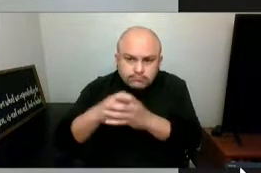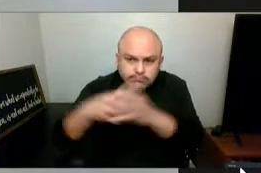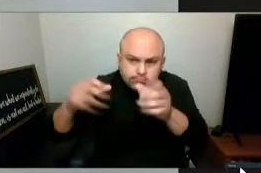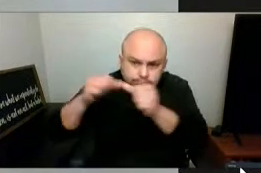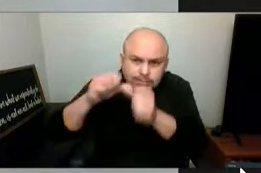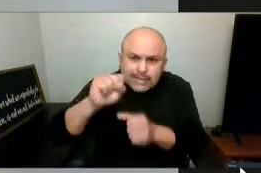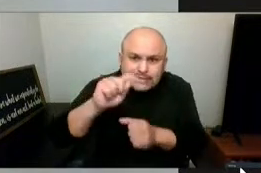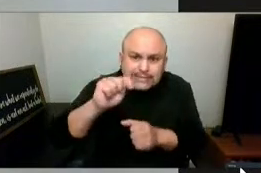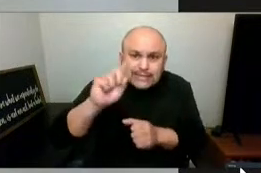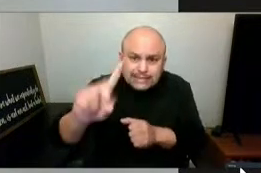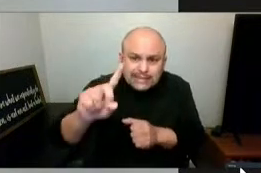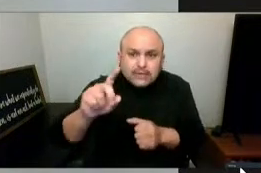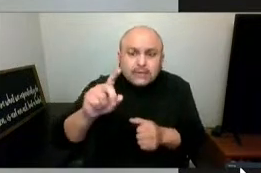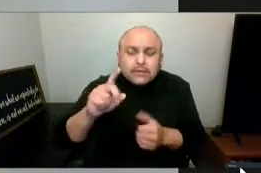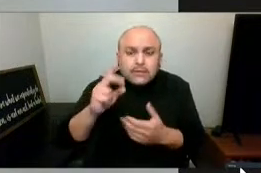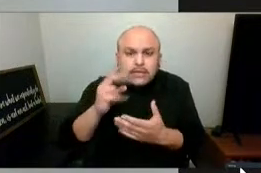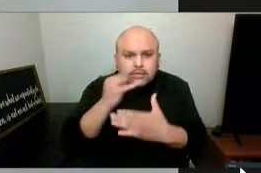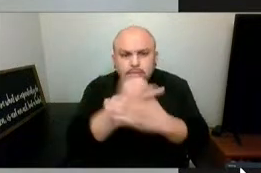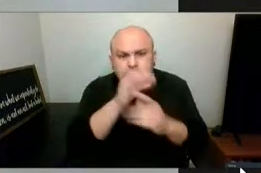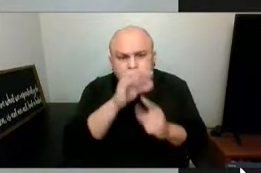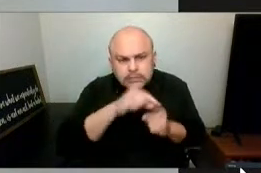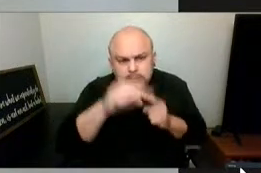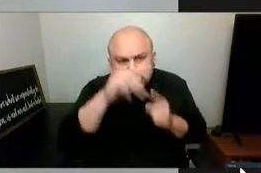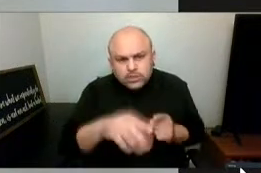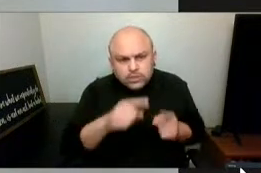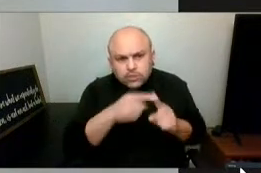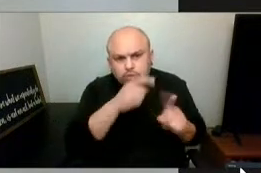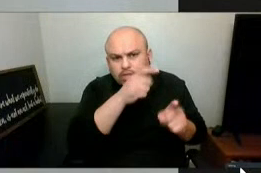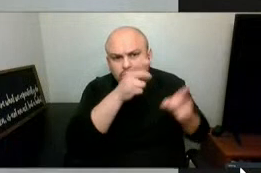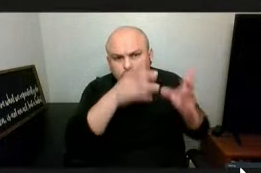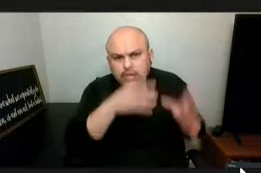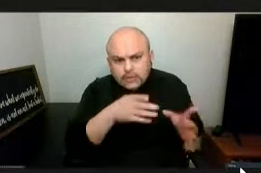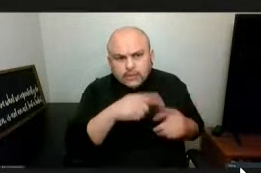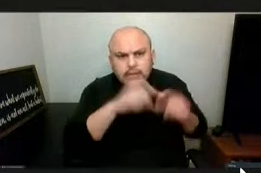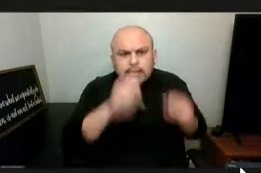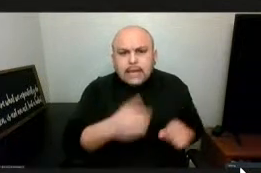intervention specialists and directors can best sustainably